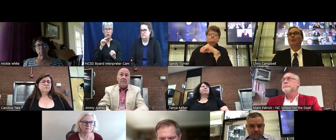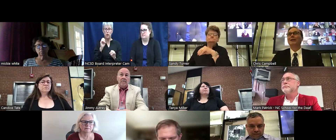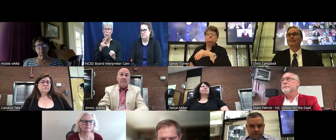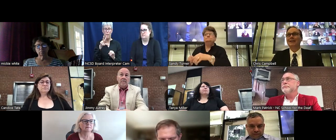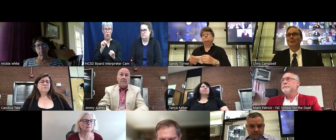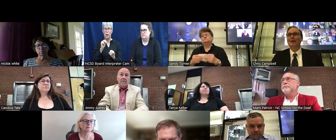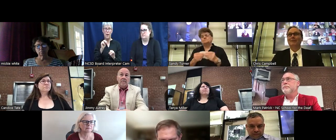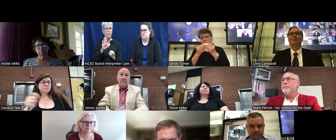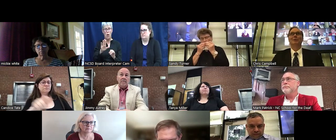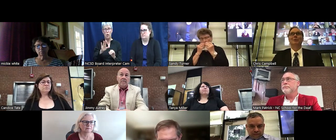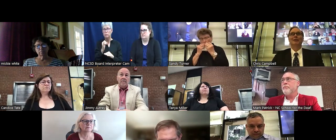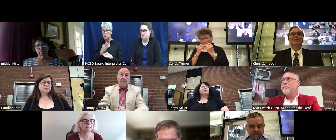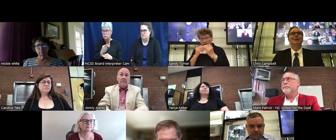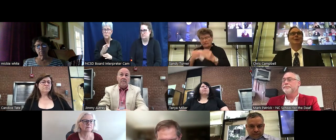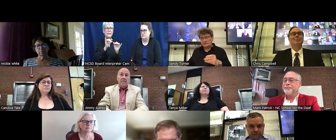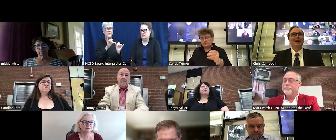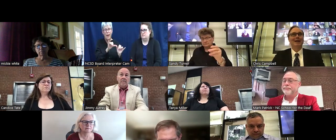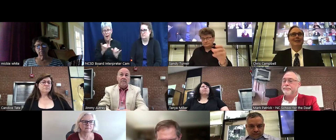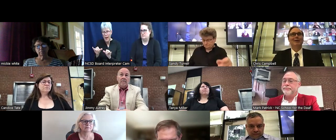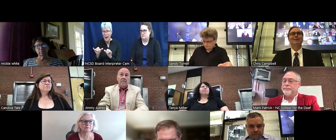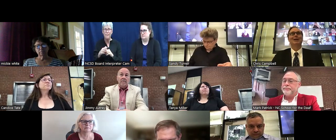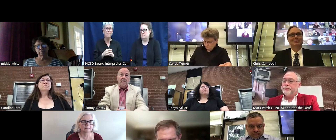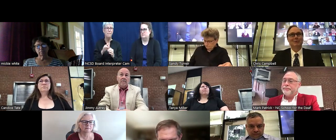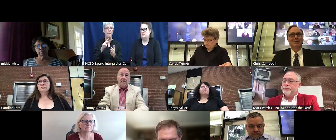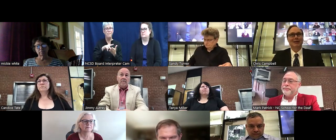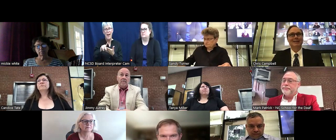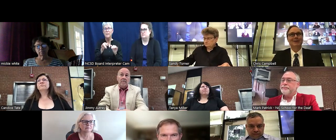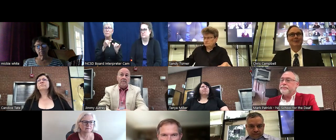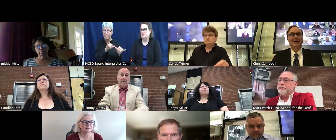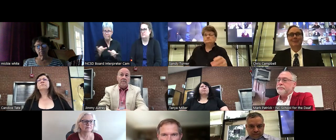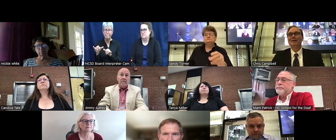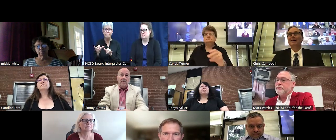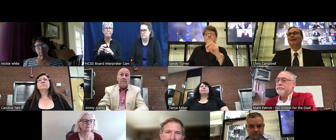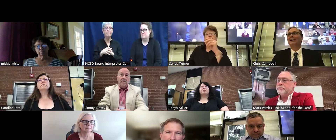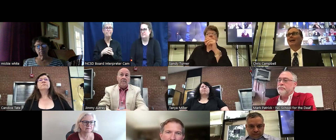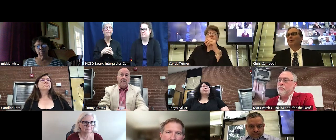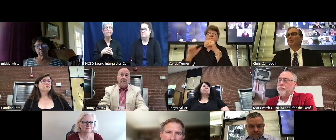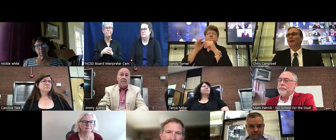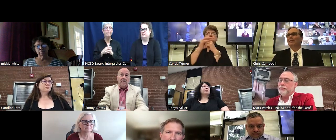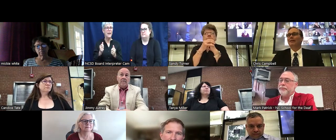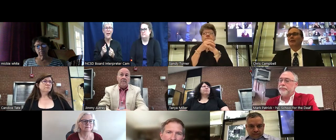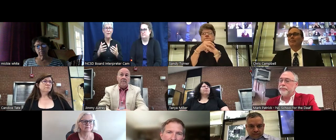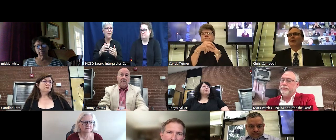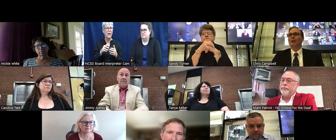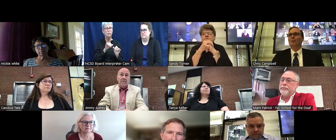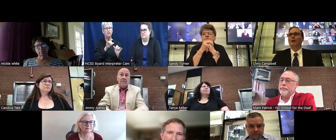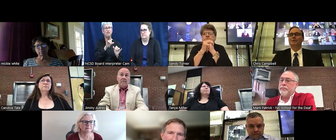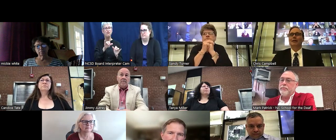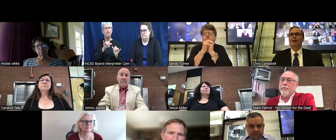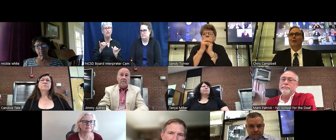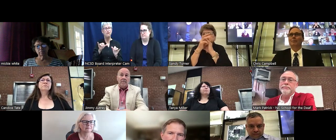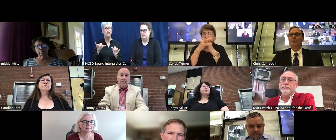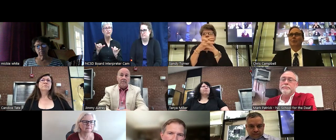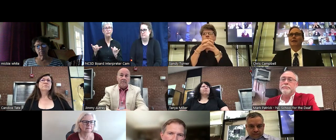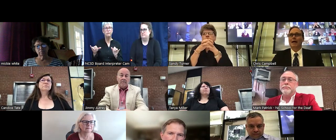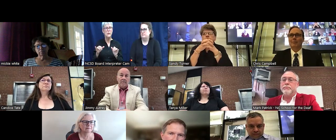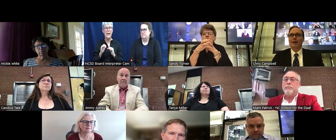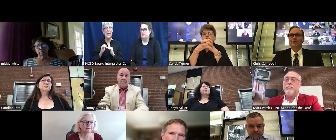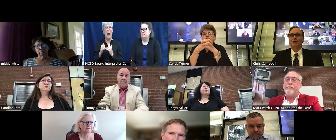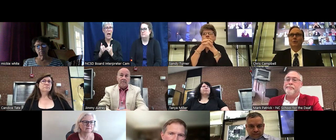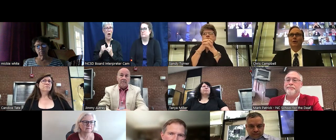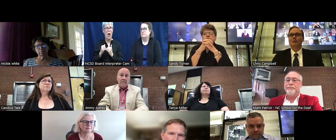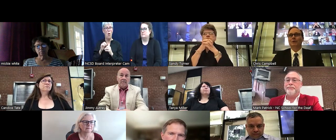will continue. Everyone will continue to get paid. The paychecks will continue to come, and everyone, the manner in which they are employed now